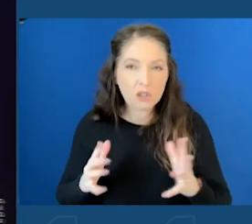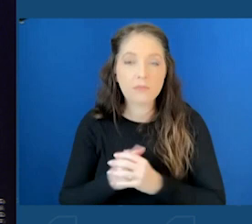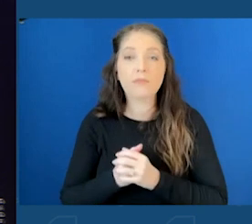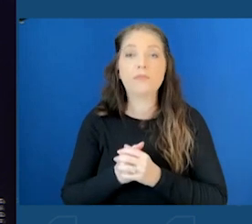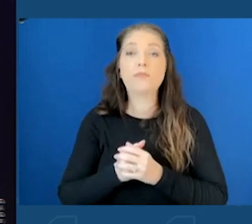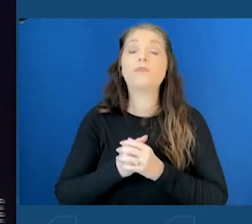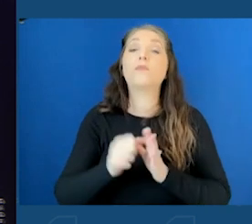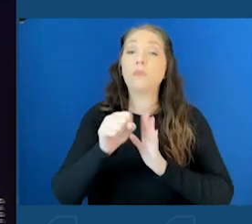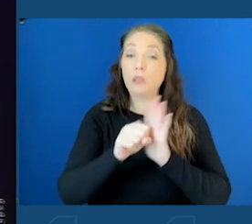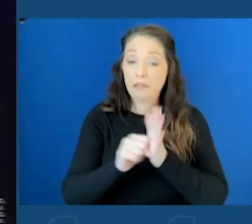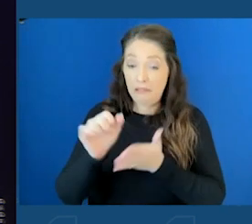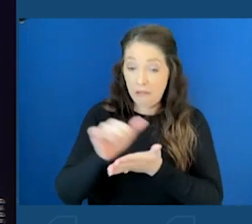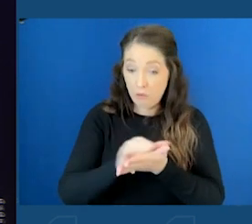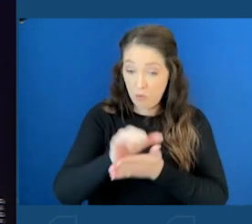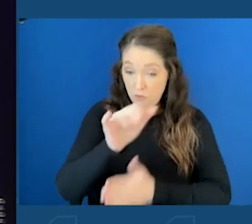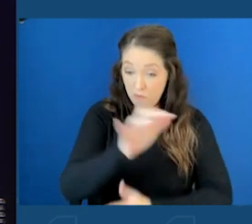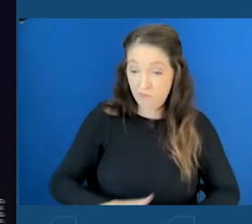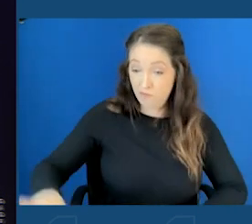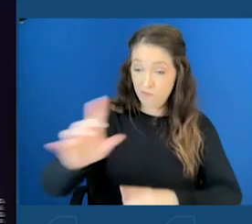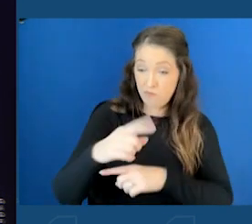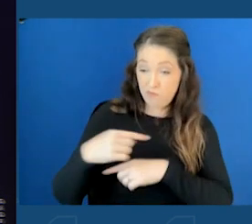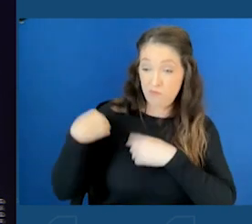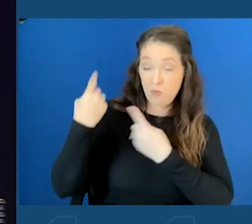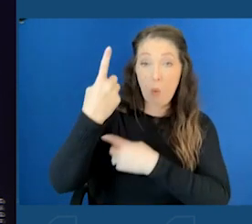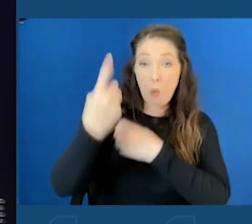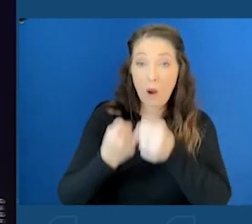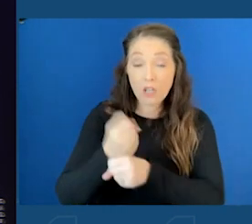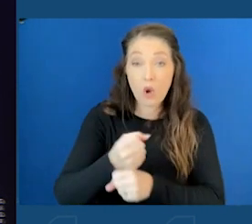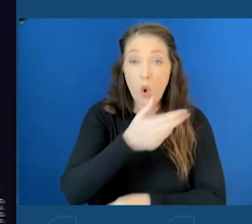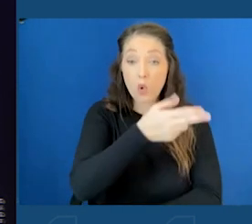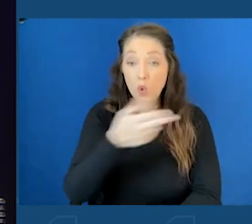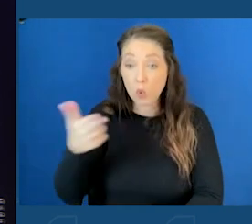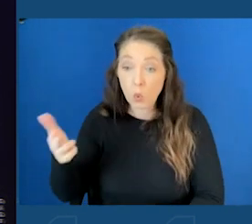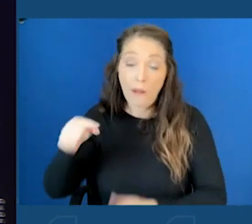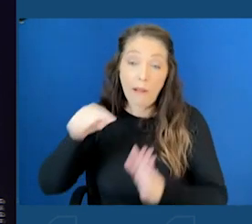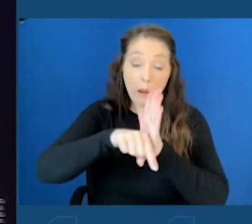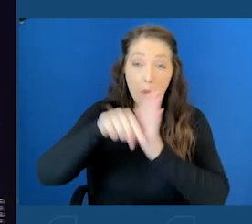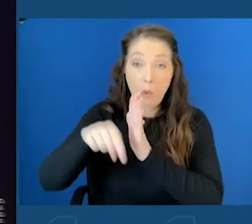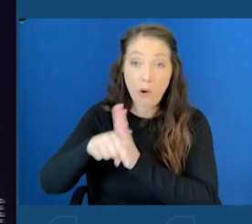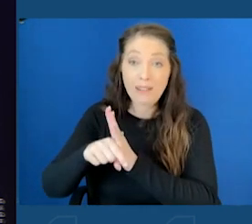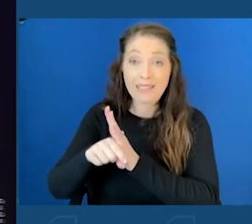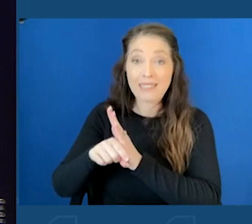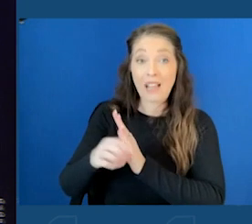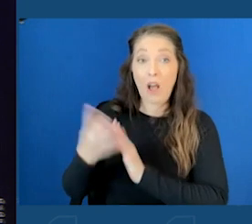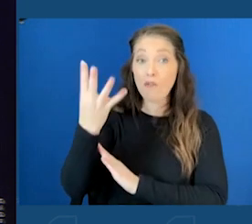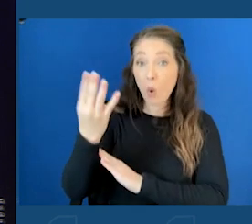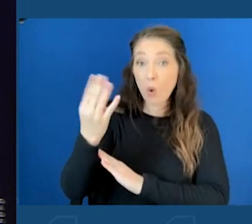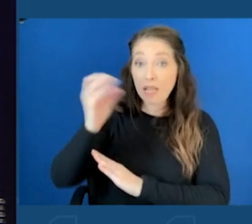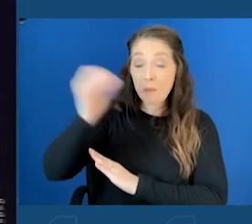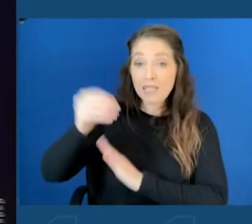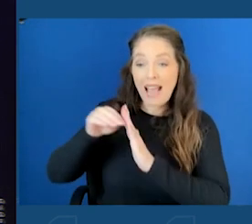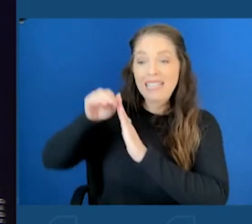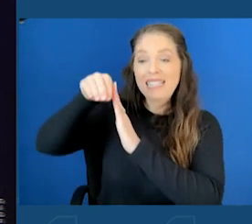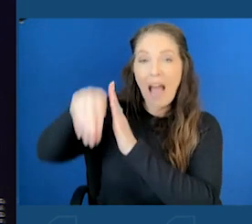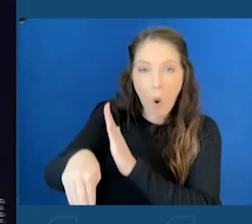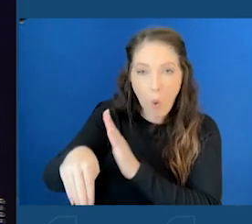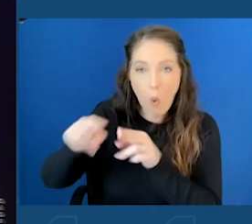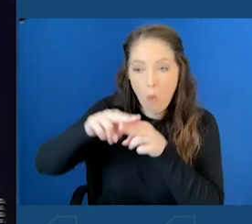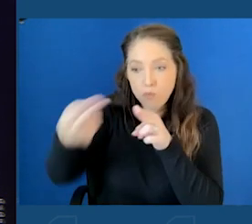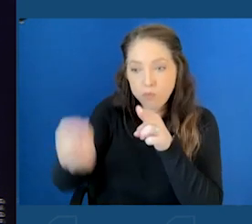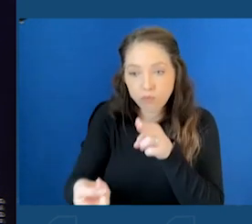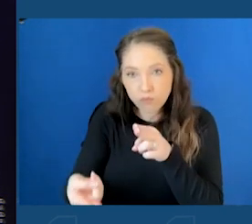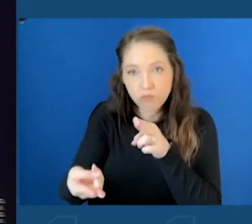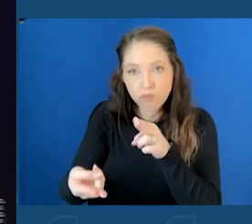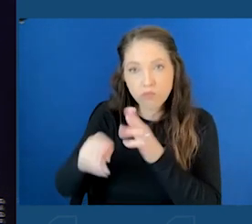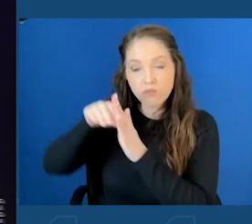year, shootings and murders are down 14%, not up 14%, down 14%, while they've